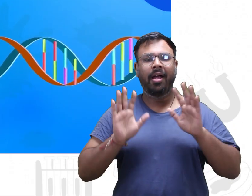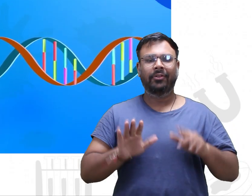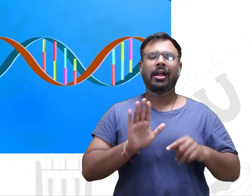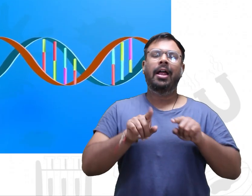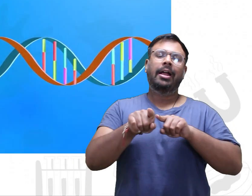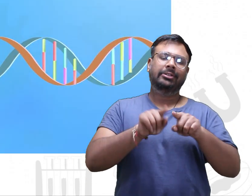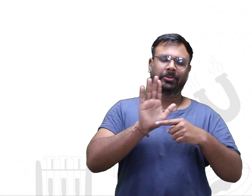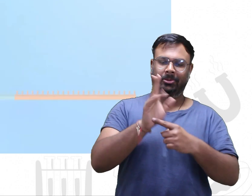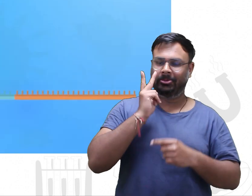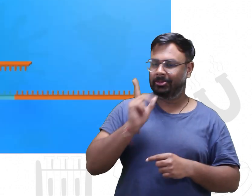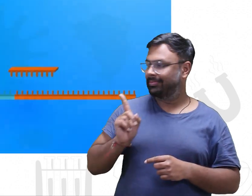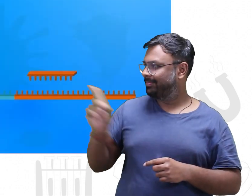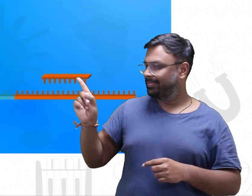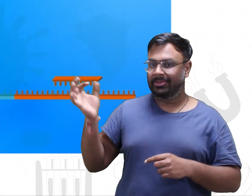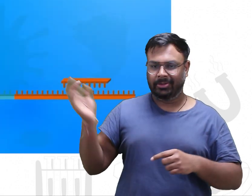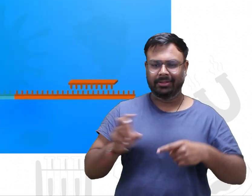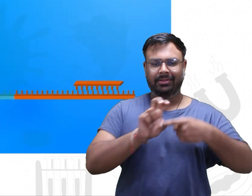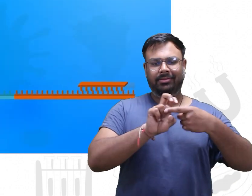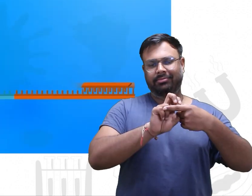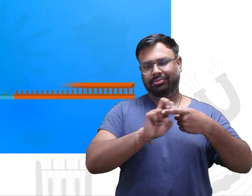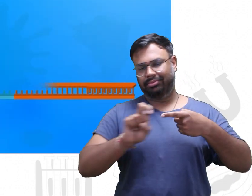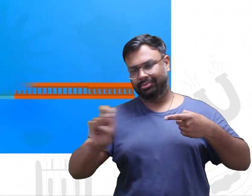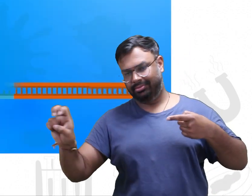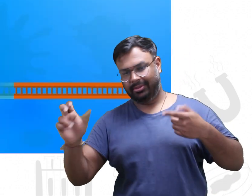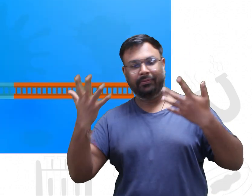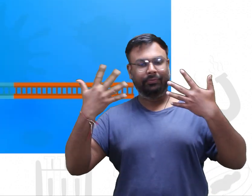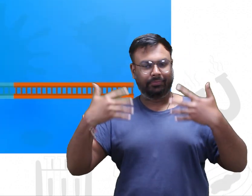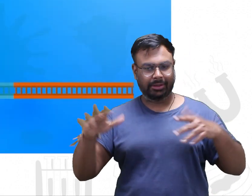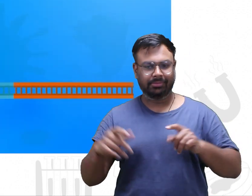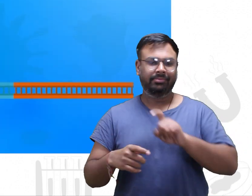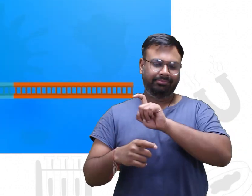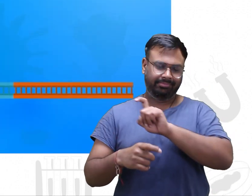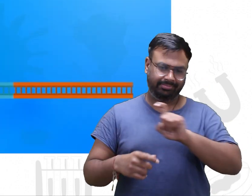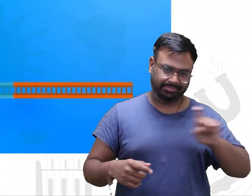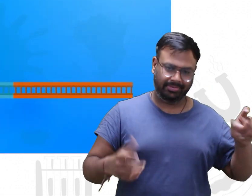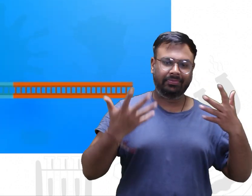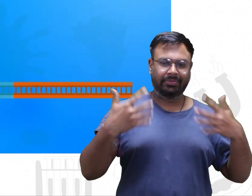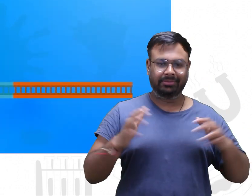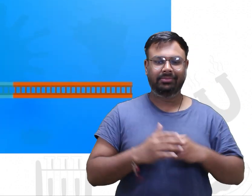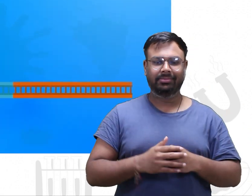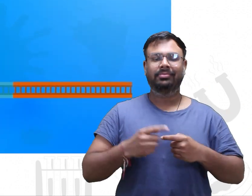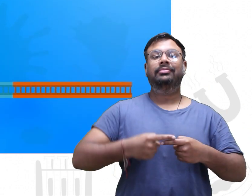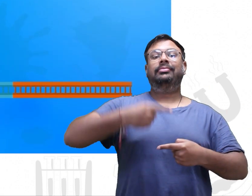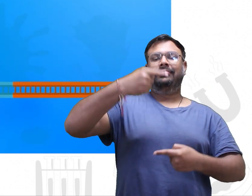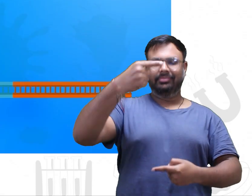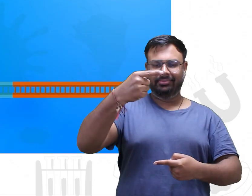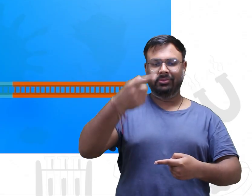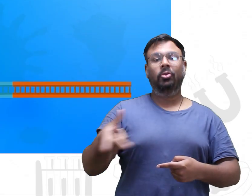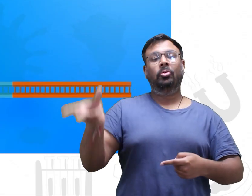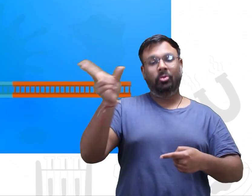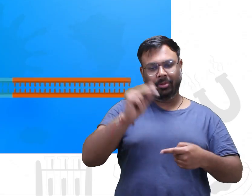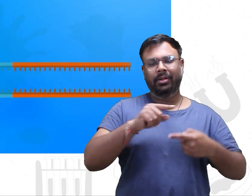strands. Finally comes the extension stage, where polymerase enzyme add new nucleotides to both the strands to produce